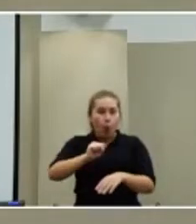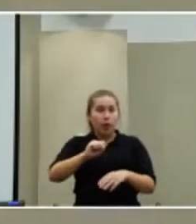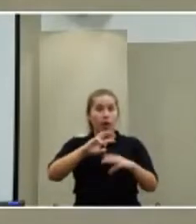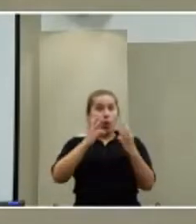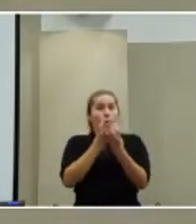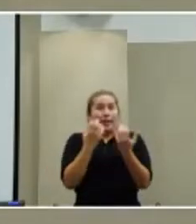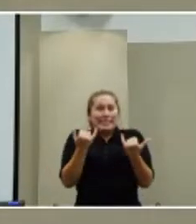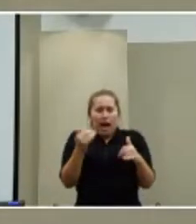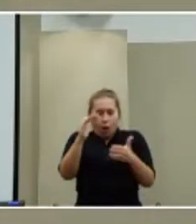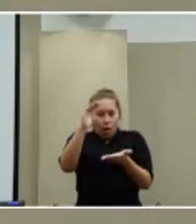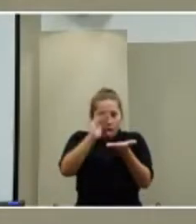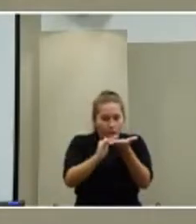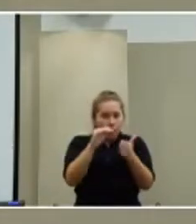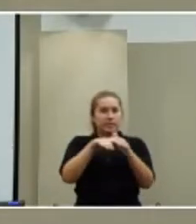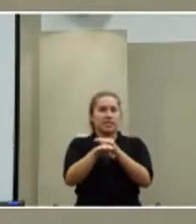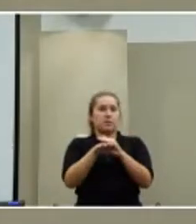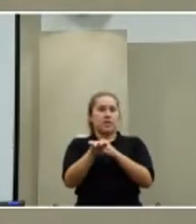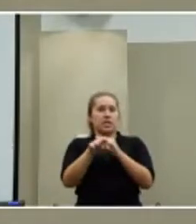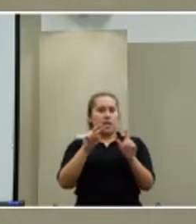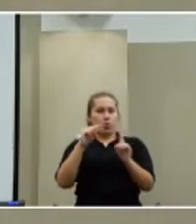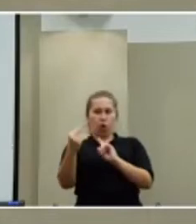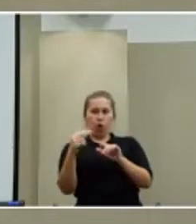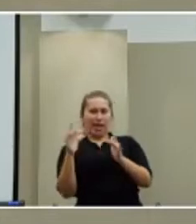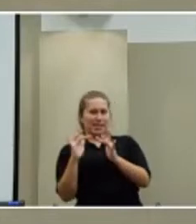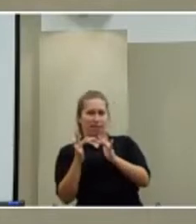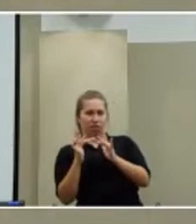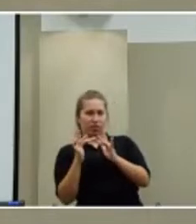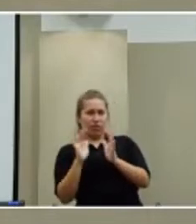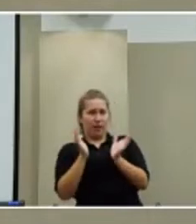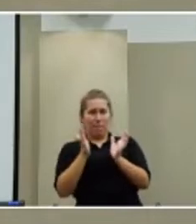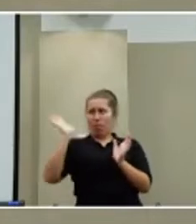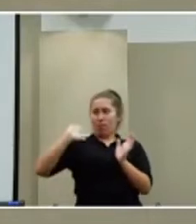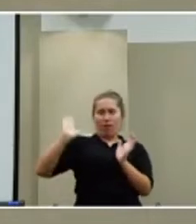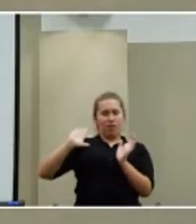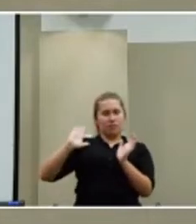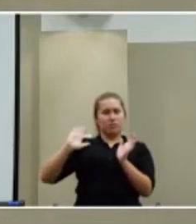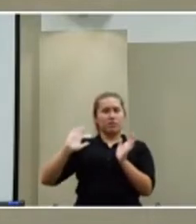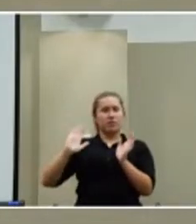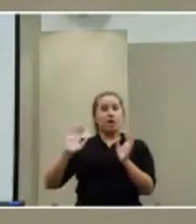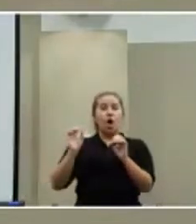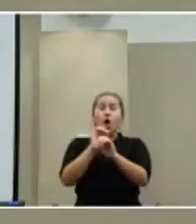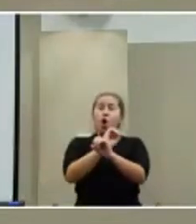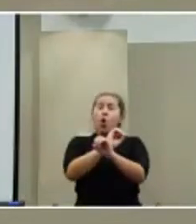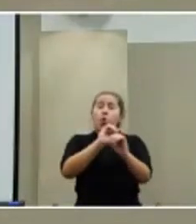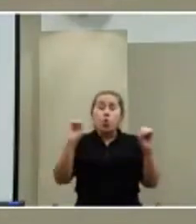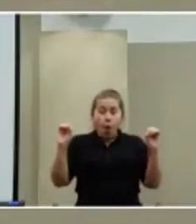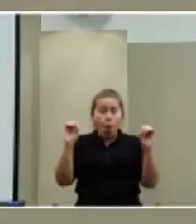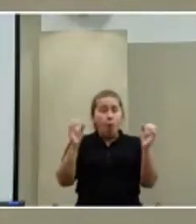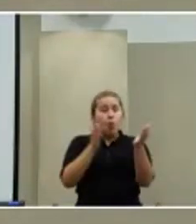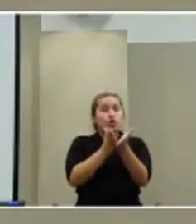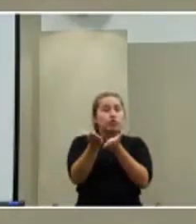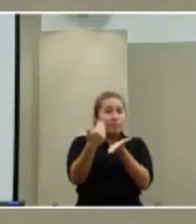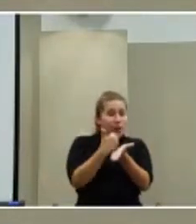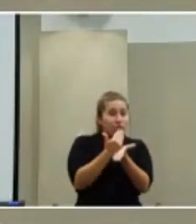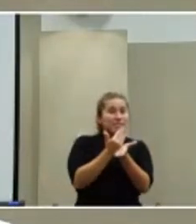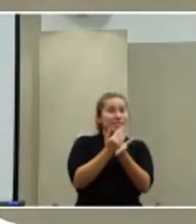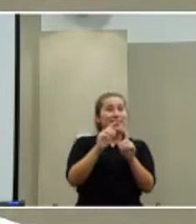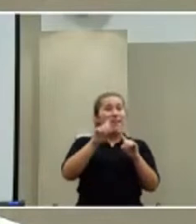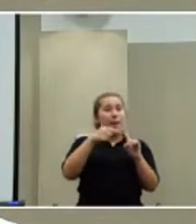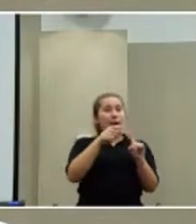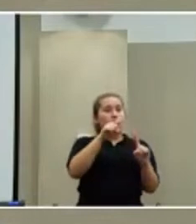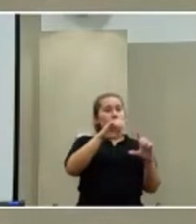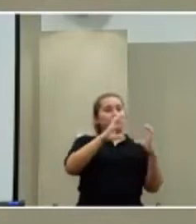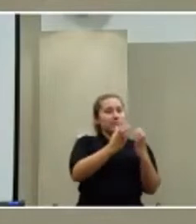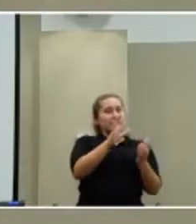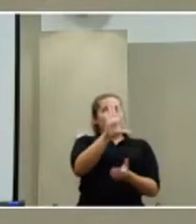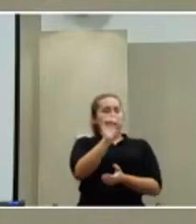accessible from a digital inclusion space than it has been. There is no transparency in terms of Section 508